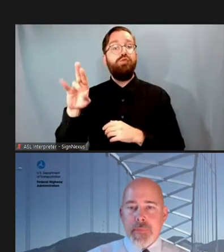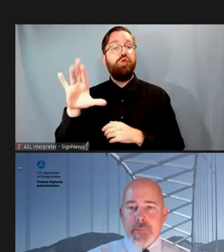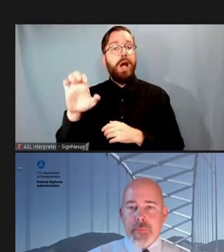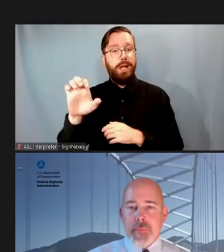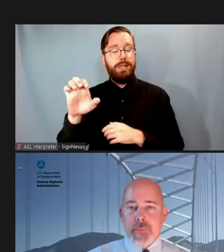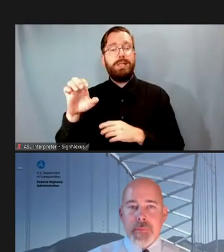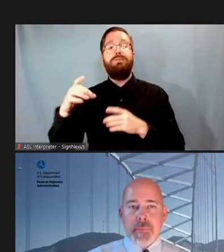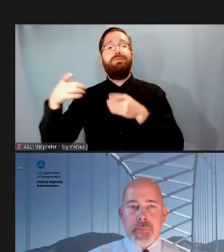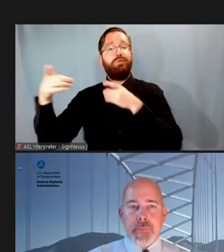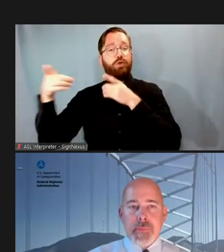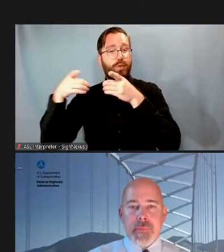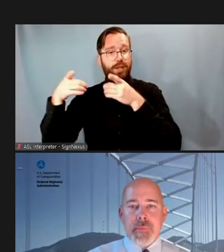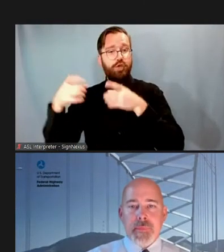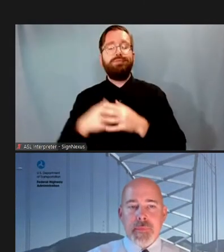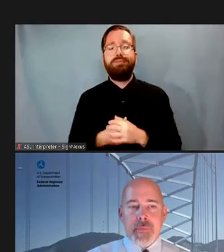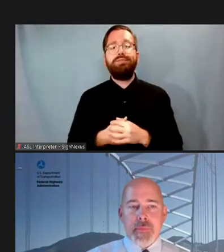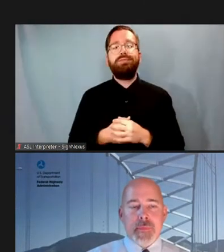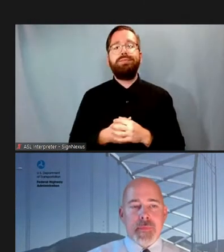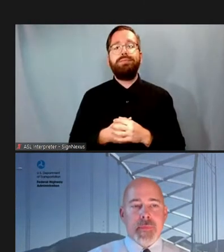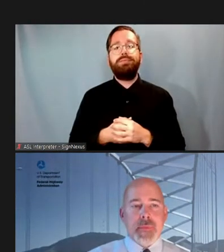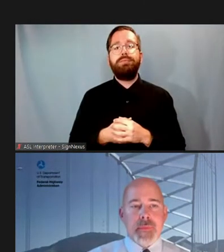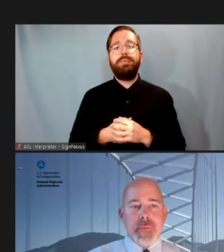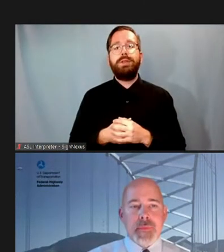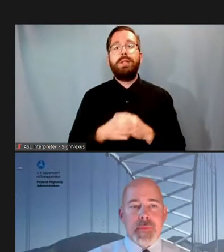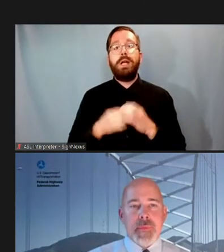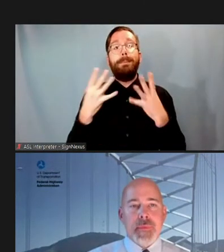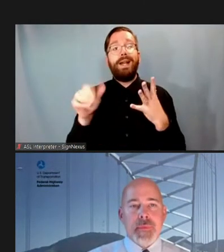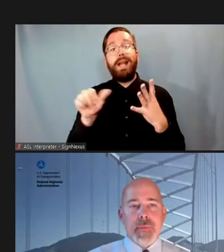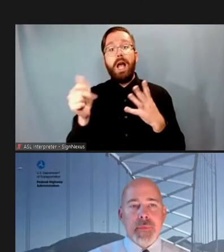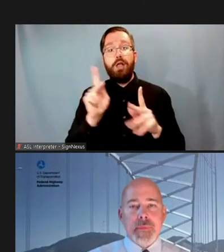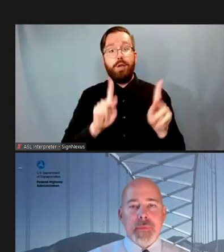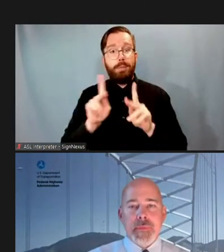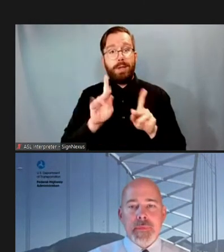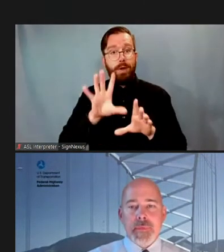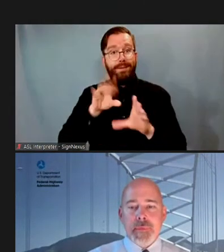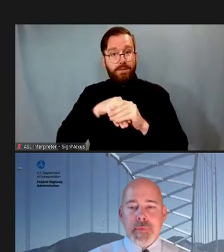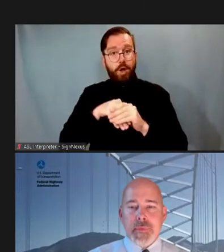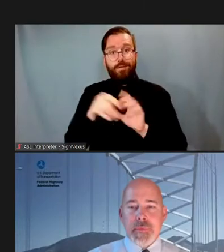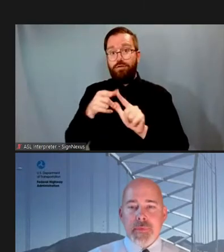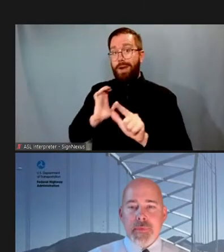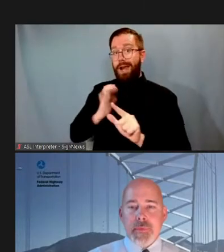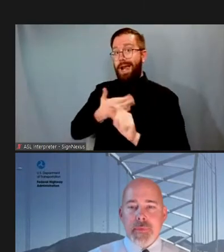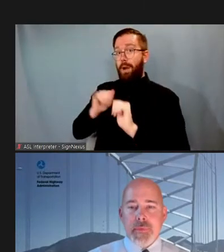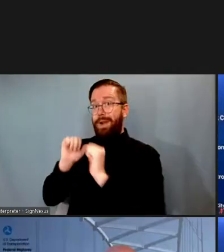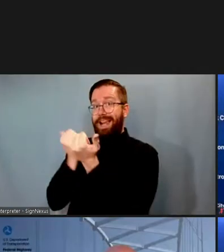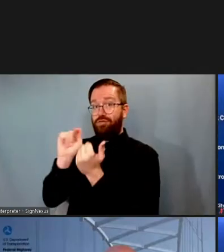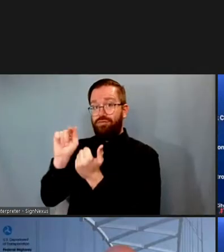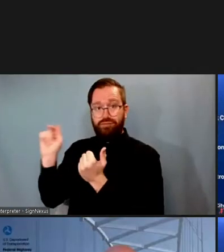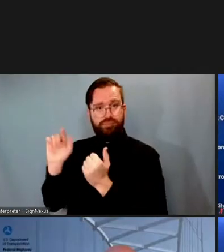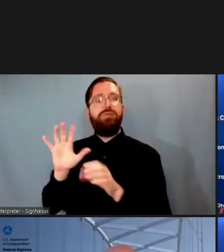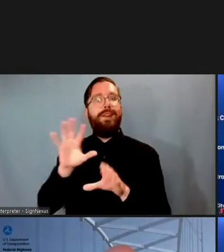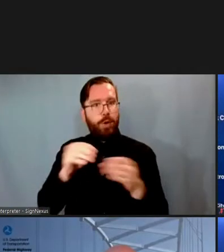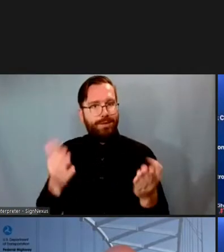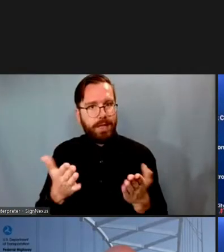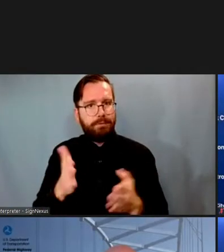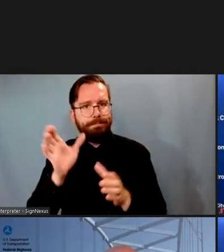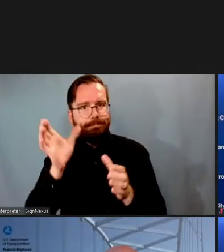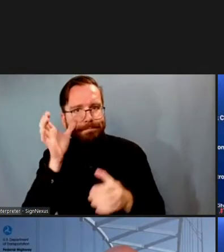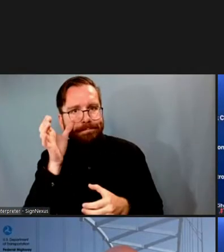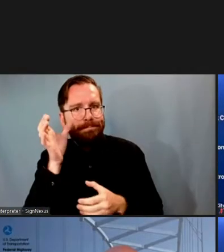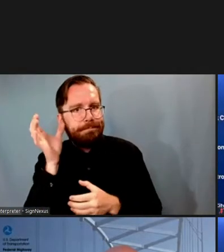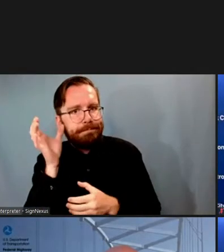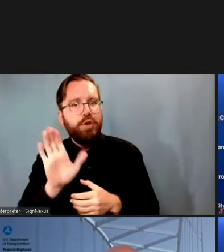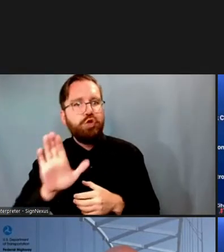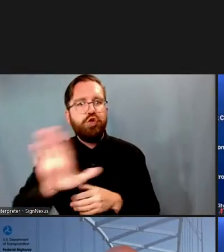personnel from all four of our agencies are also in attendance today listening to what you have to say your comments will be